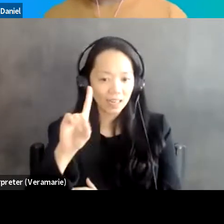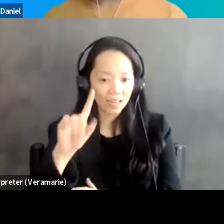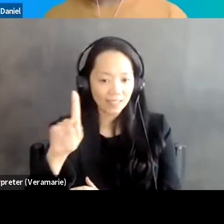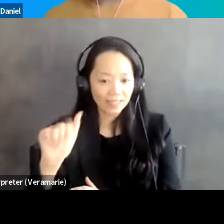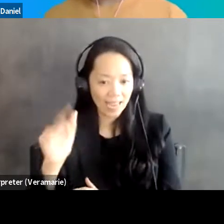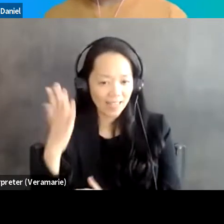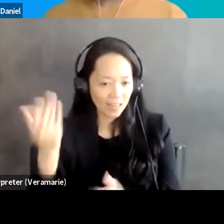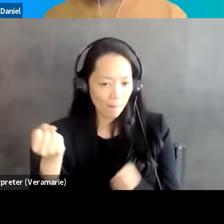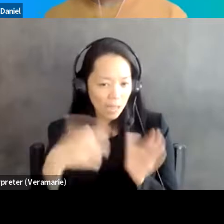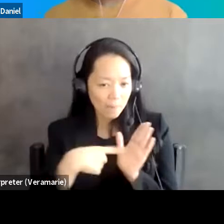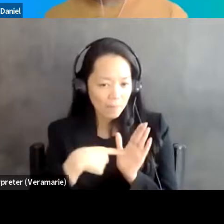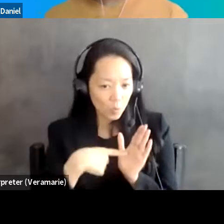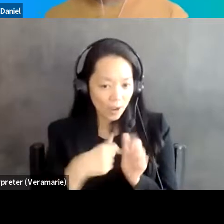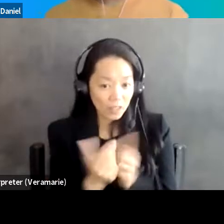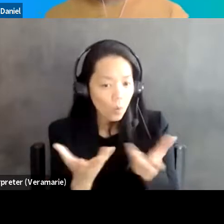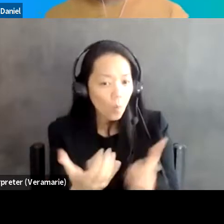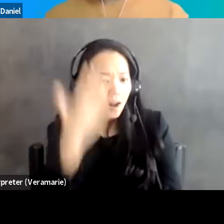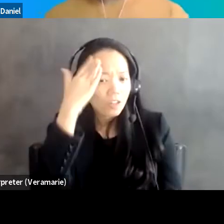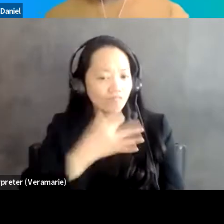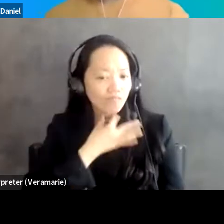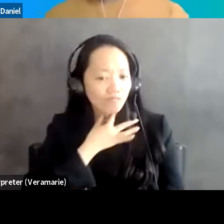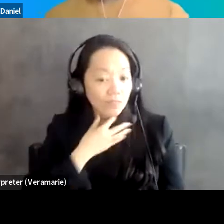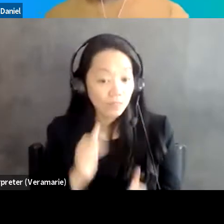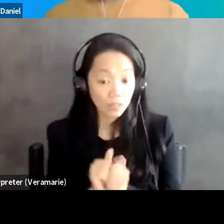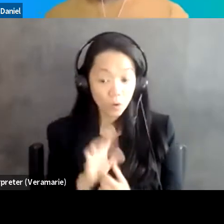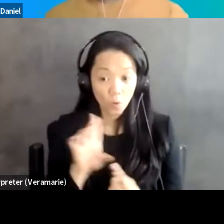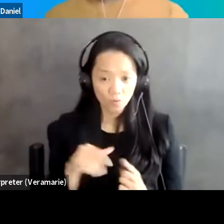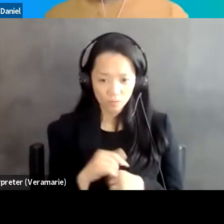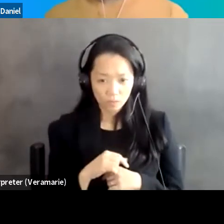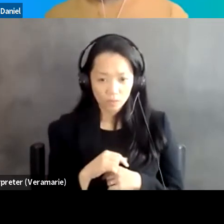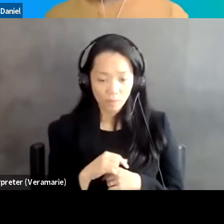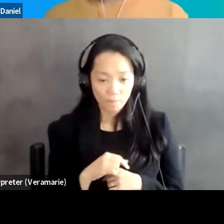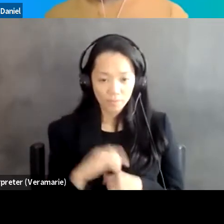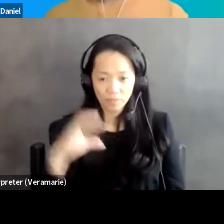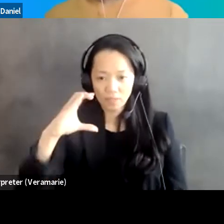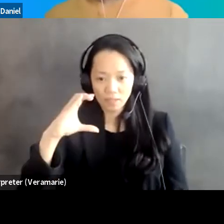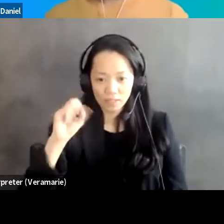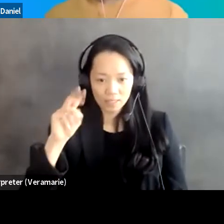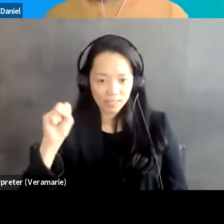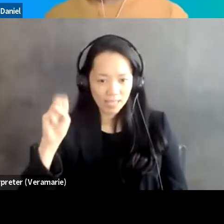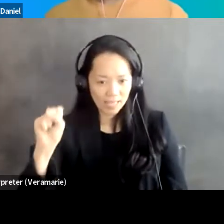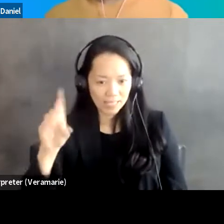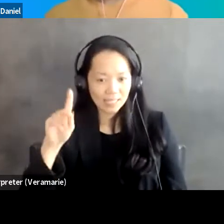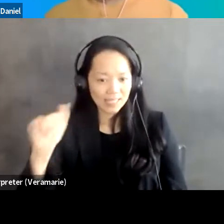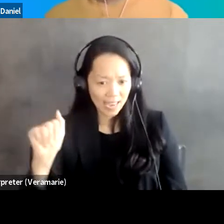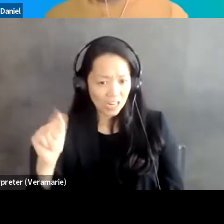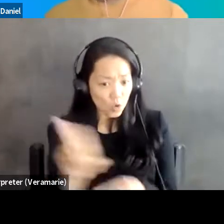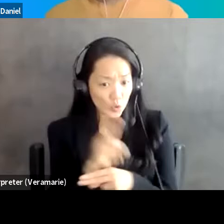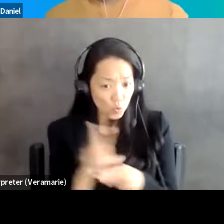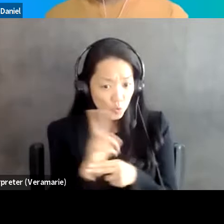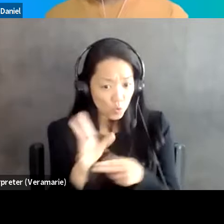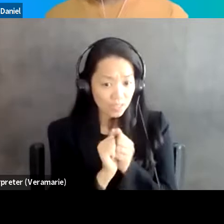maybe representative, they want to know what type of census data are you using? So what data are you using